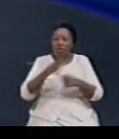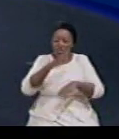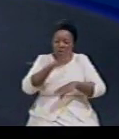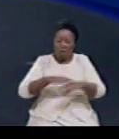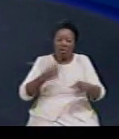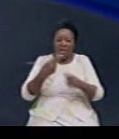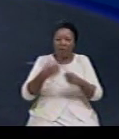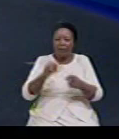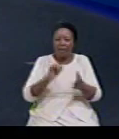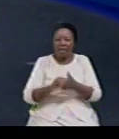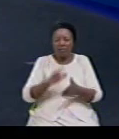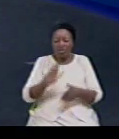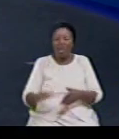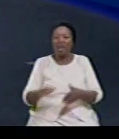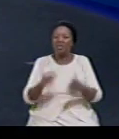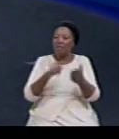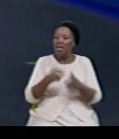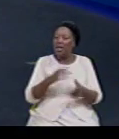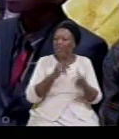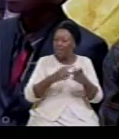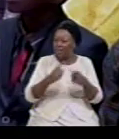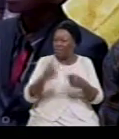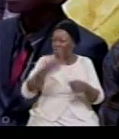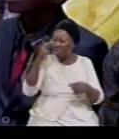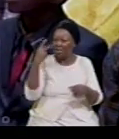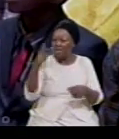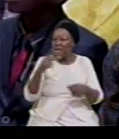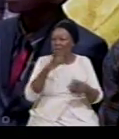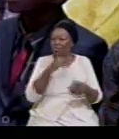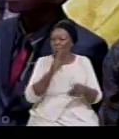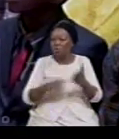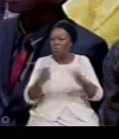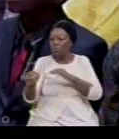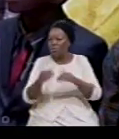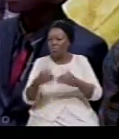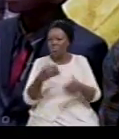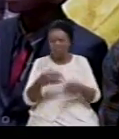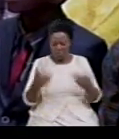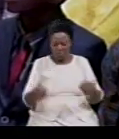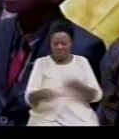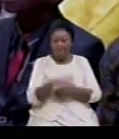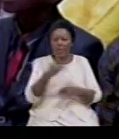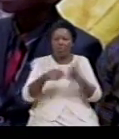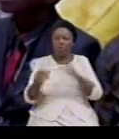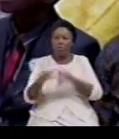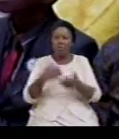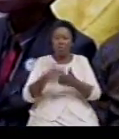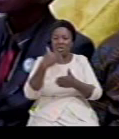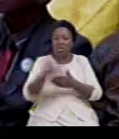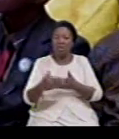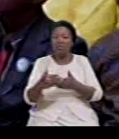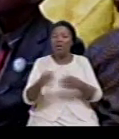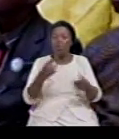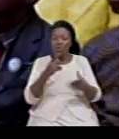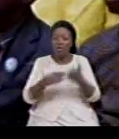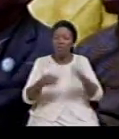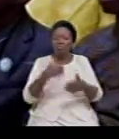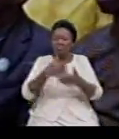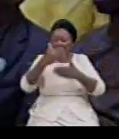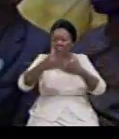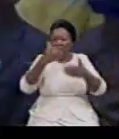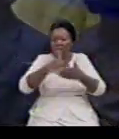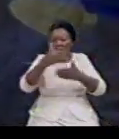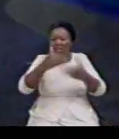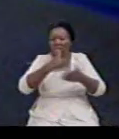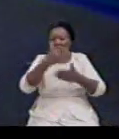what he will do today, what he will do tomorrow, what he will do next year, whatever, when it's appropriate, according to promise,